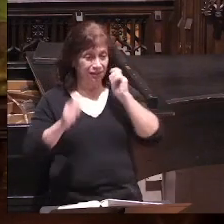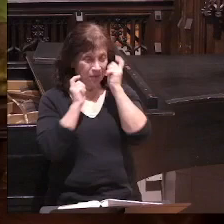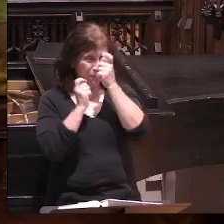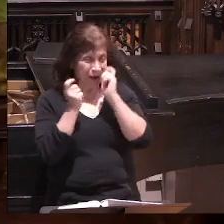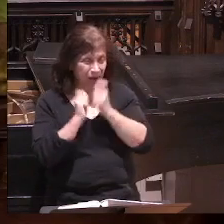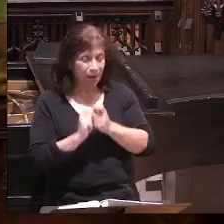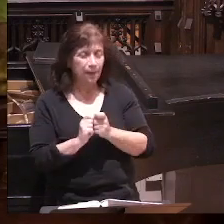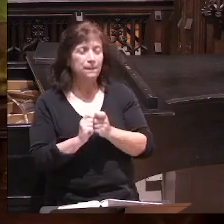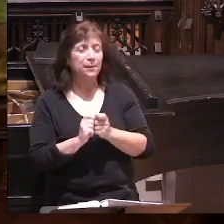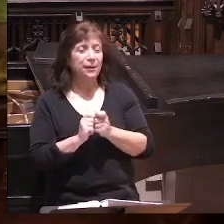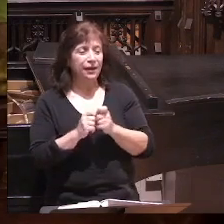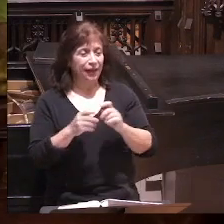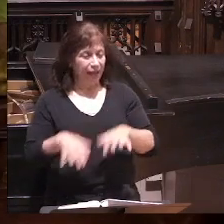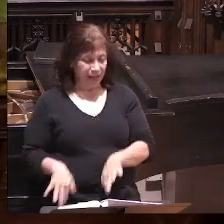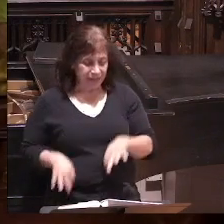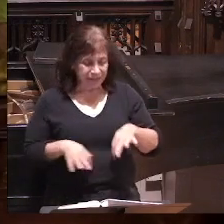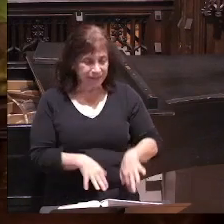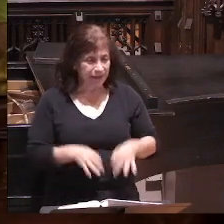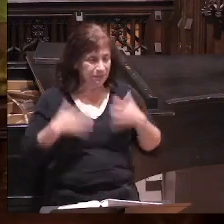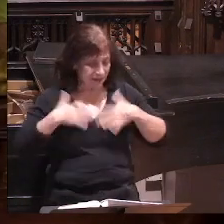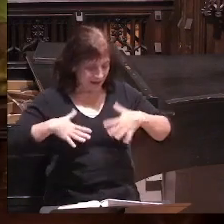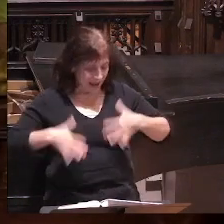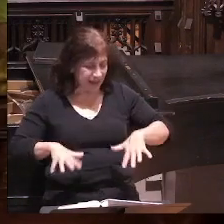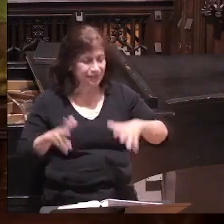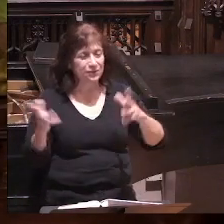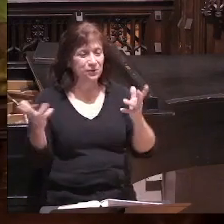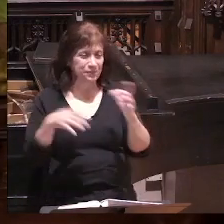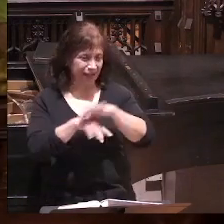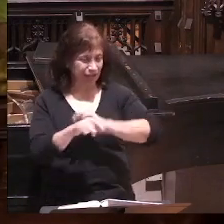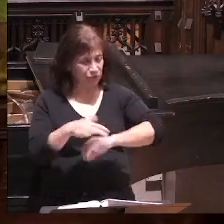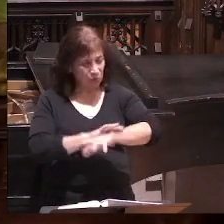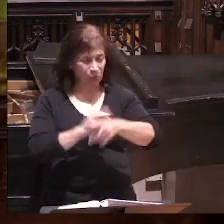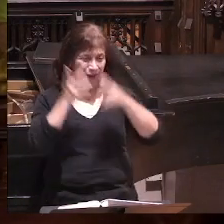makeup and tights and costumes and